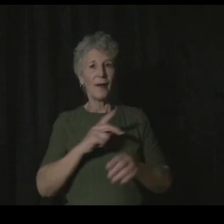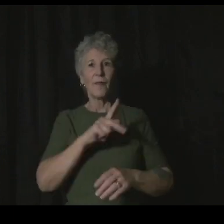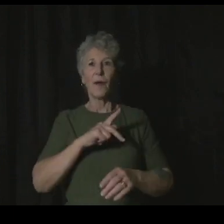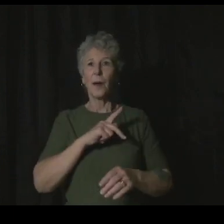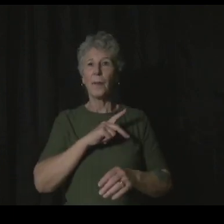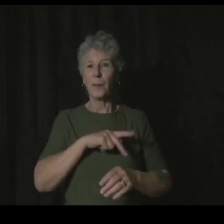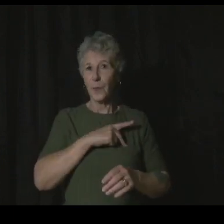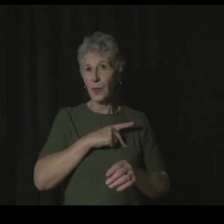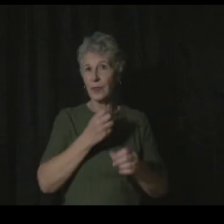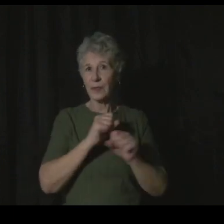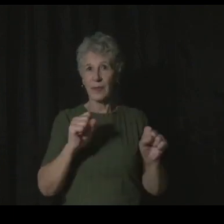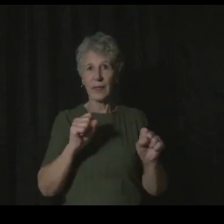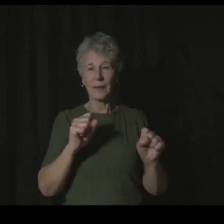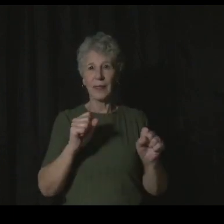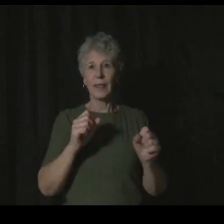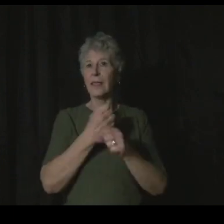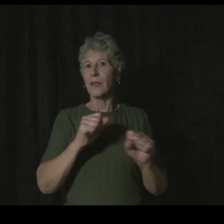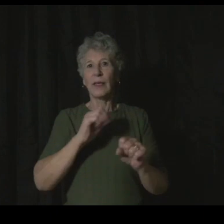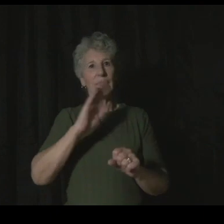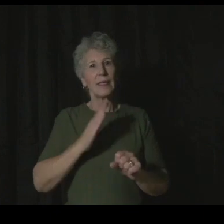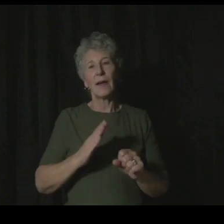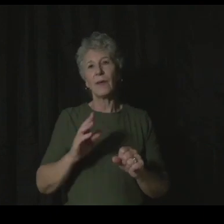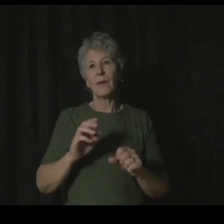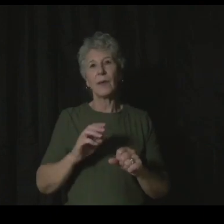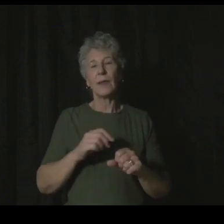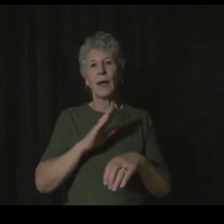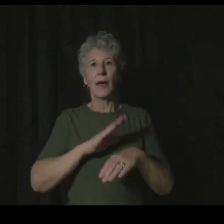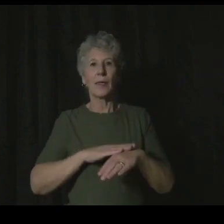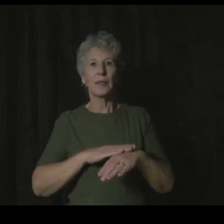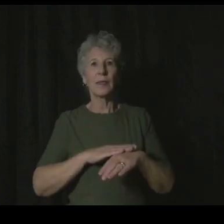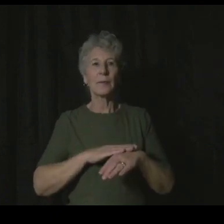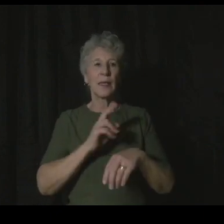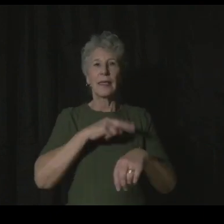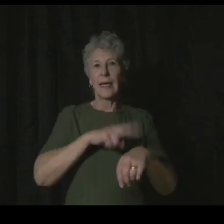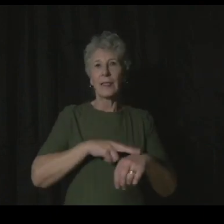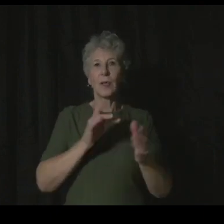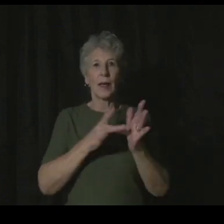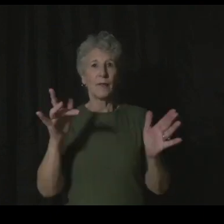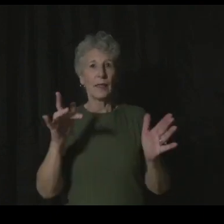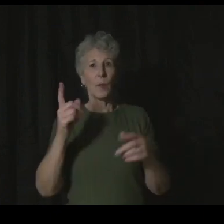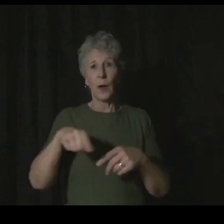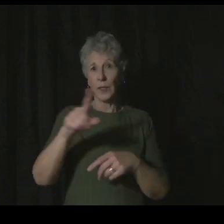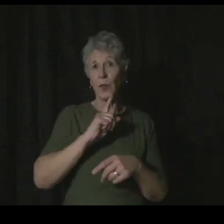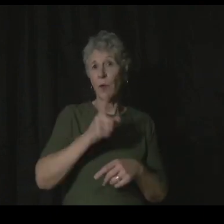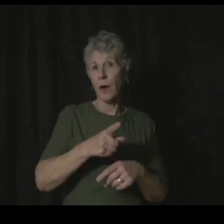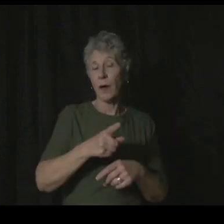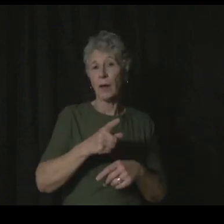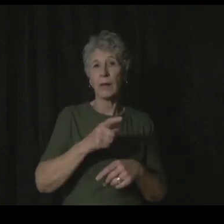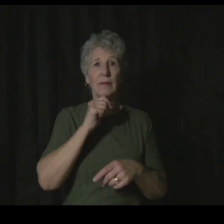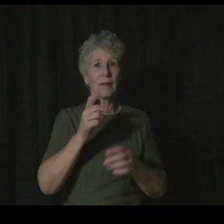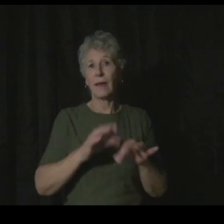of all, salvation is never based on natural advantages. What you are by nature does not enter the